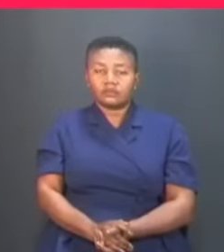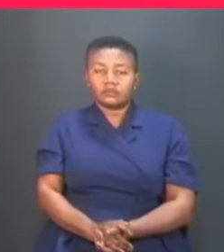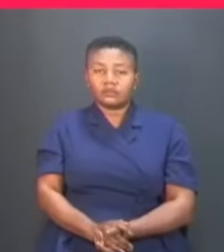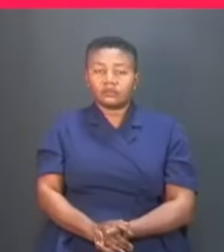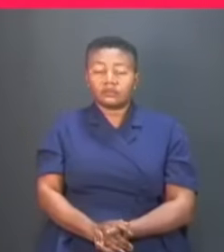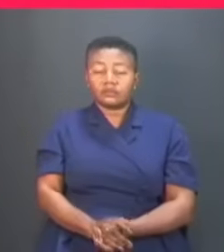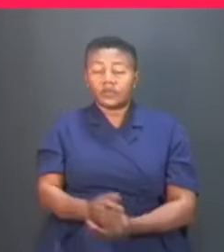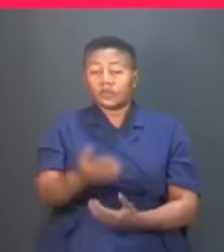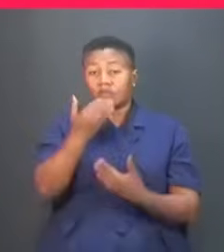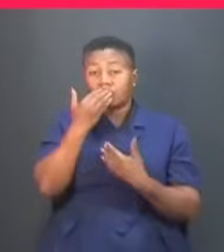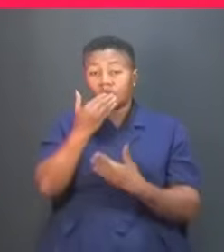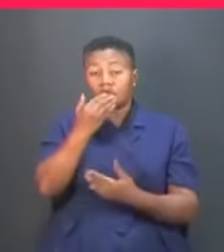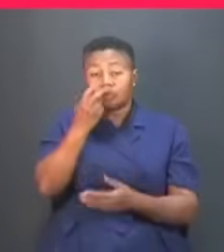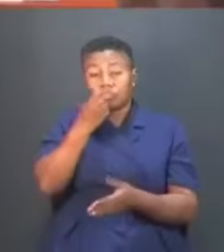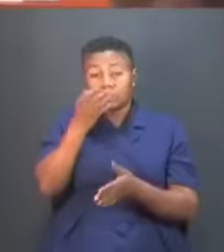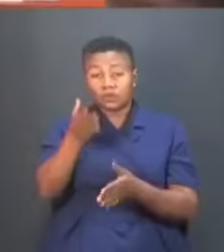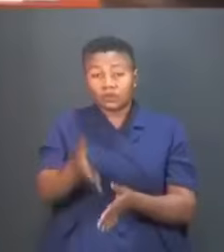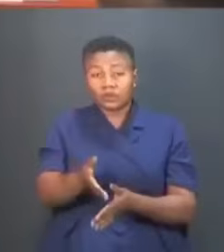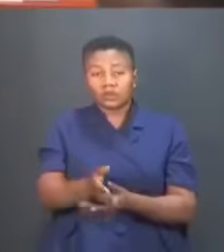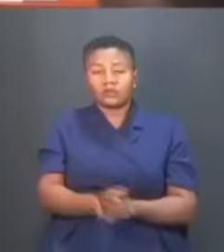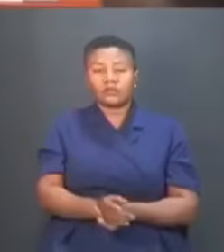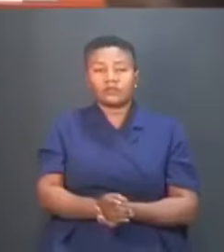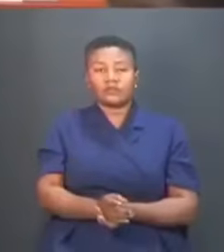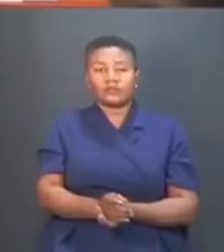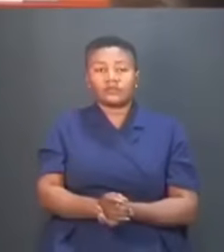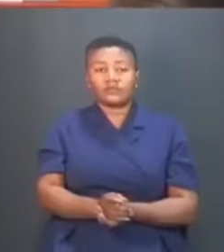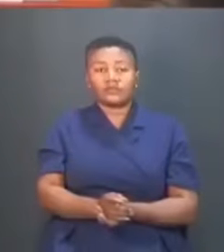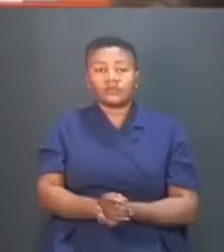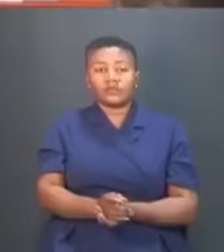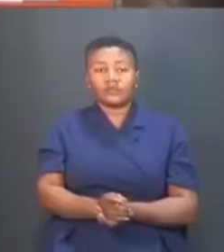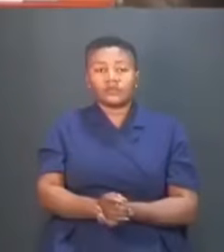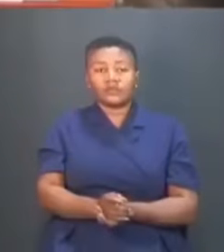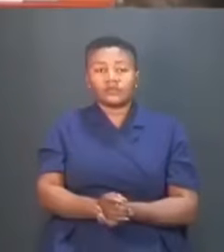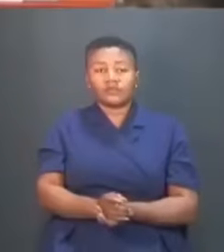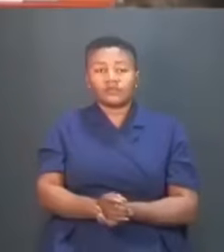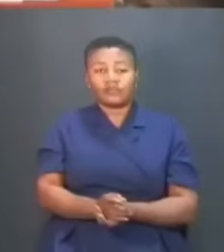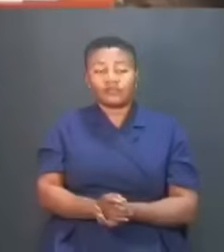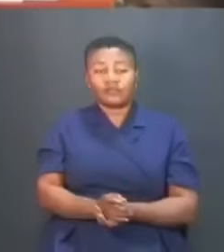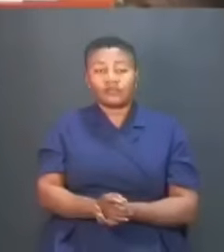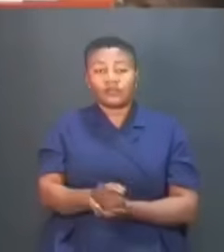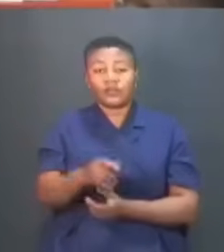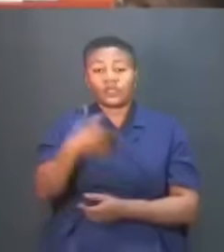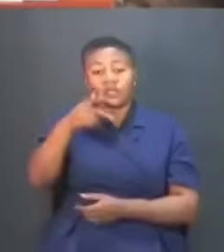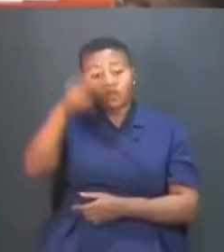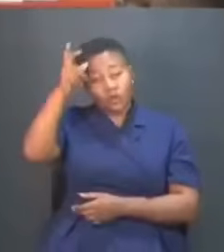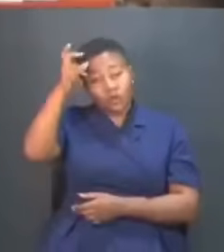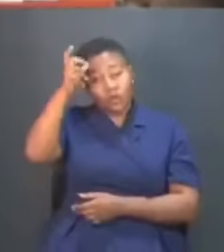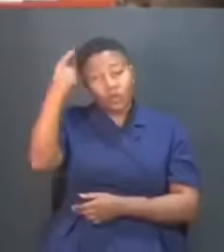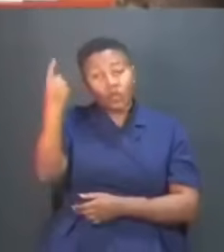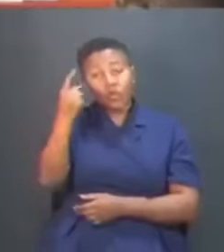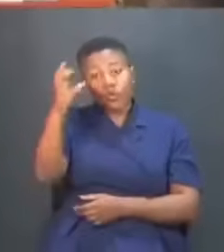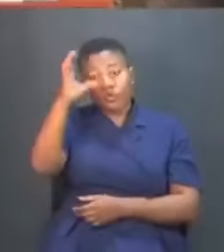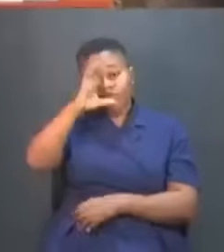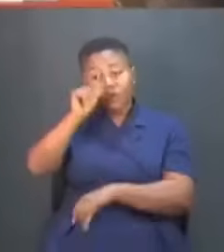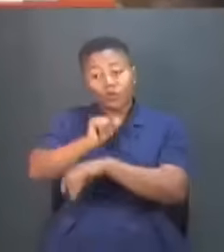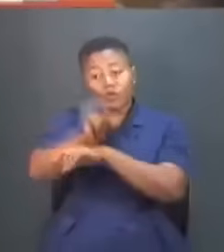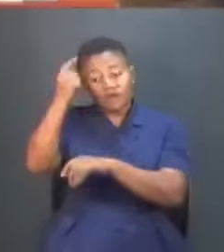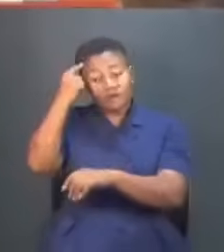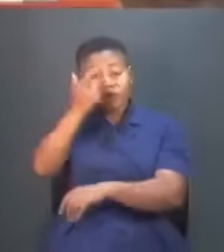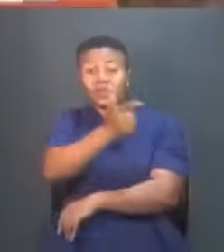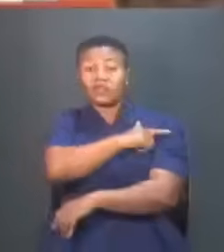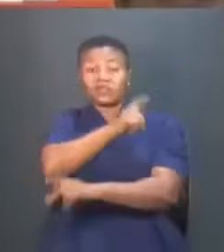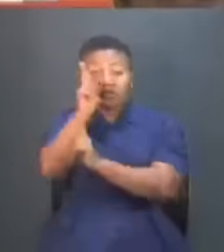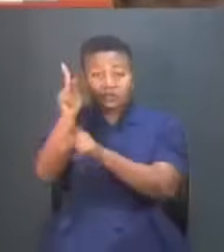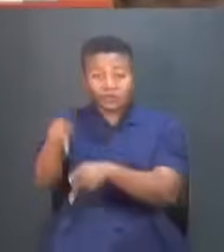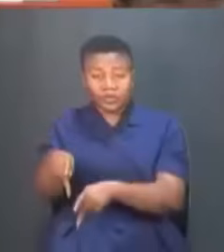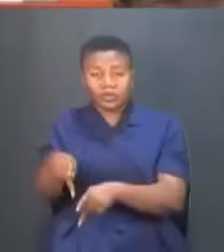Okay, thank you, Mr. Speaker. A follow-up question. They say the devil always finds work for the idle hands. The